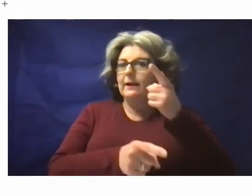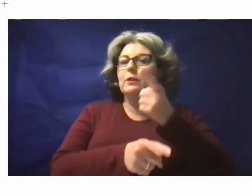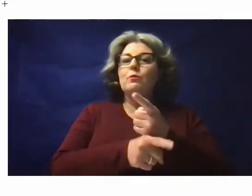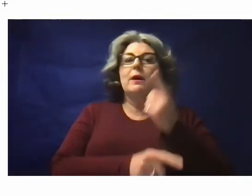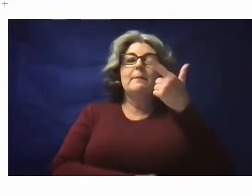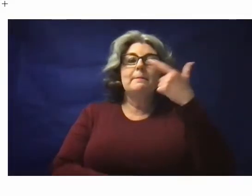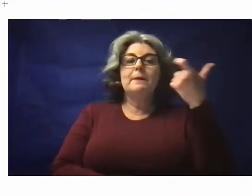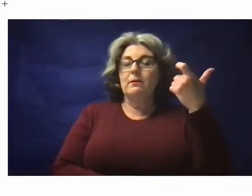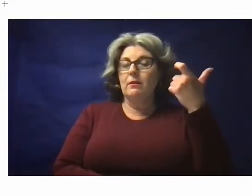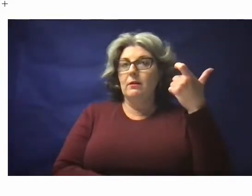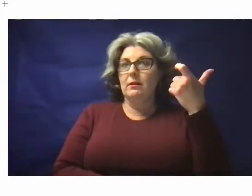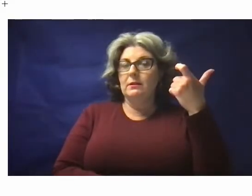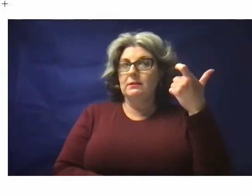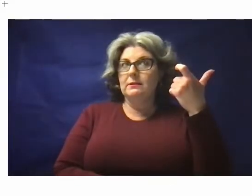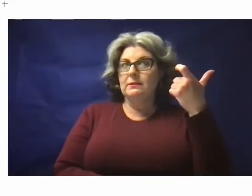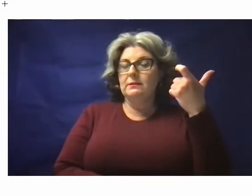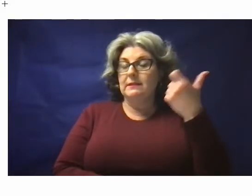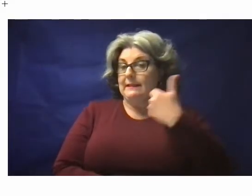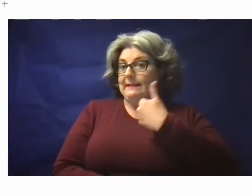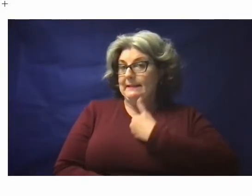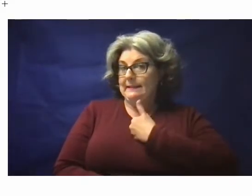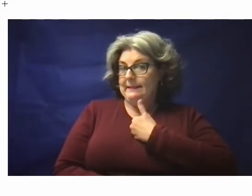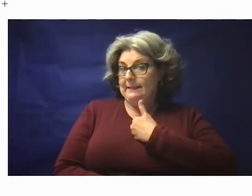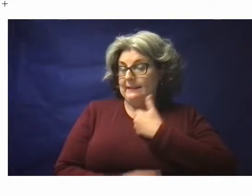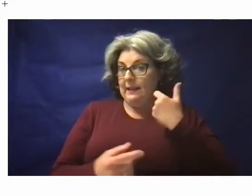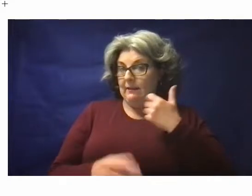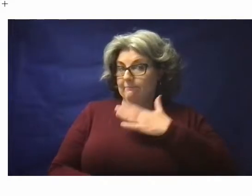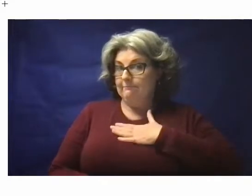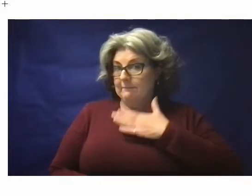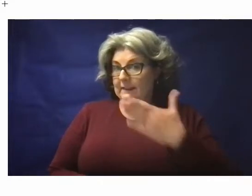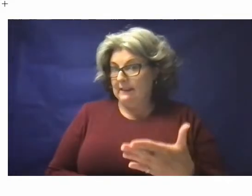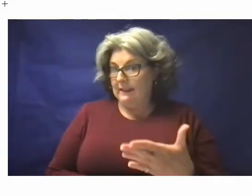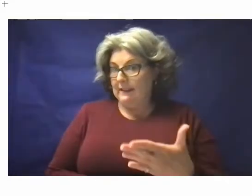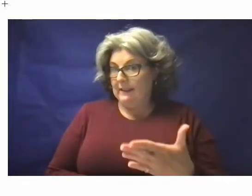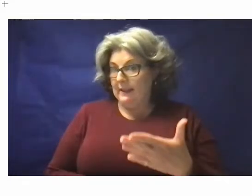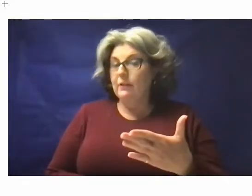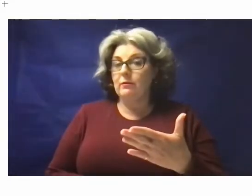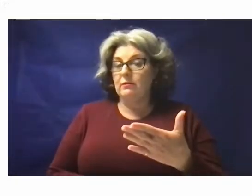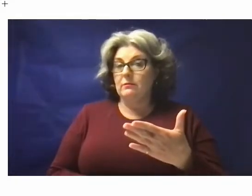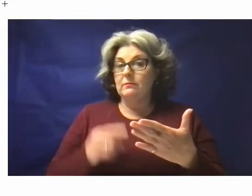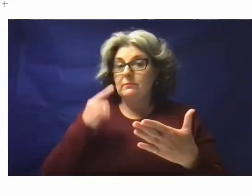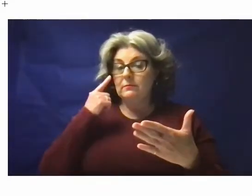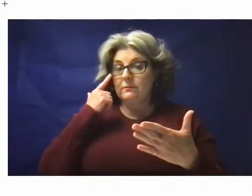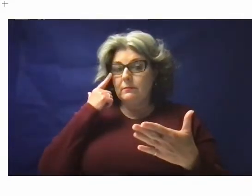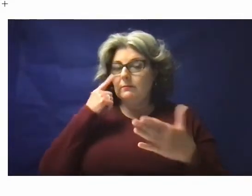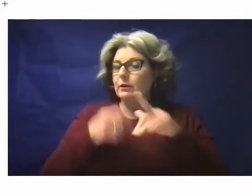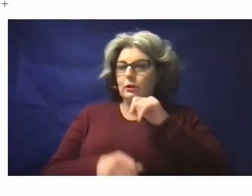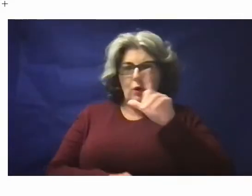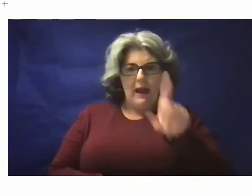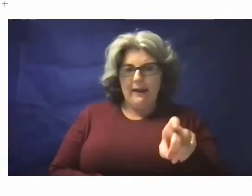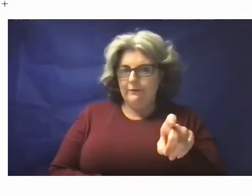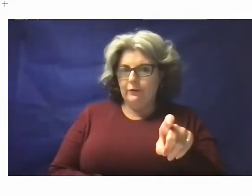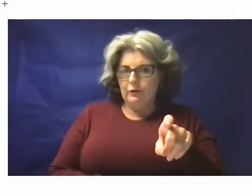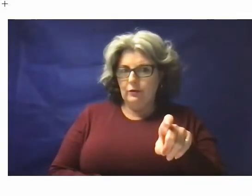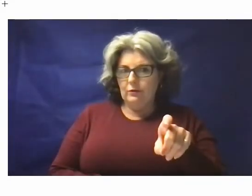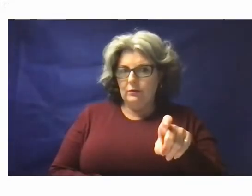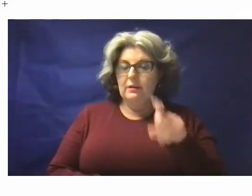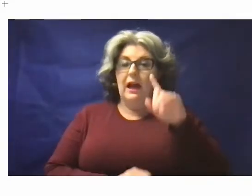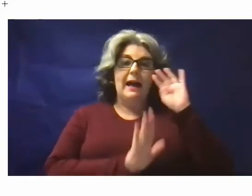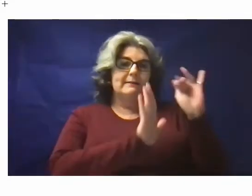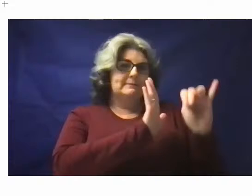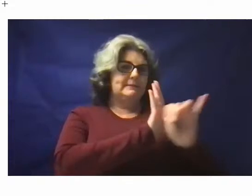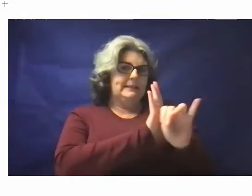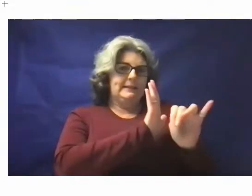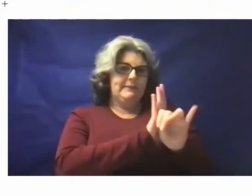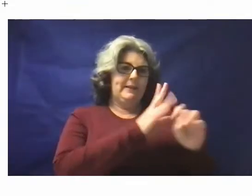don't need to self-declare. So that's the declaration piece on the selection process, instead of the identification piece, which